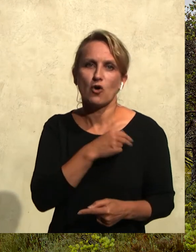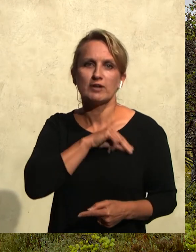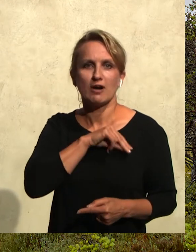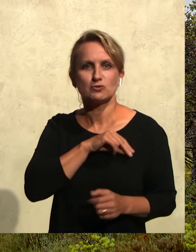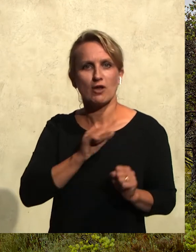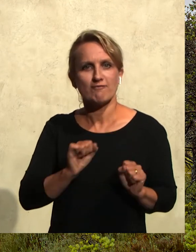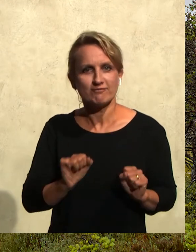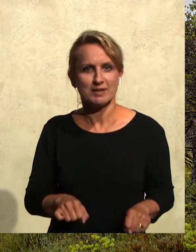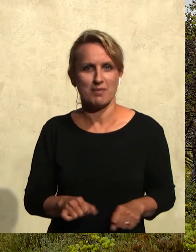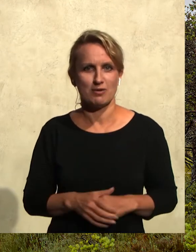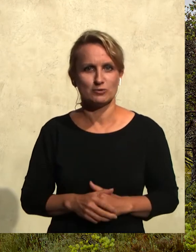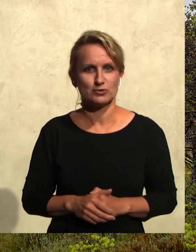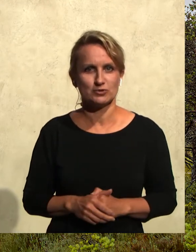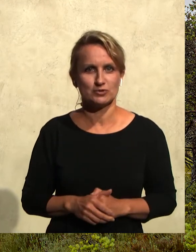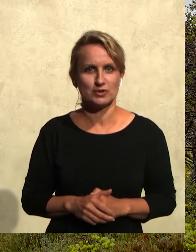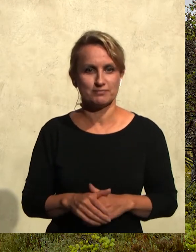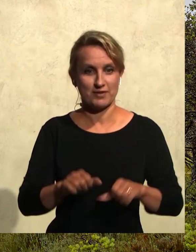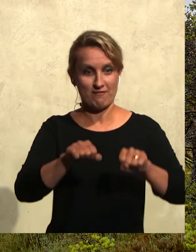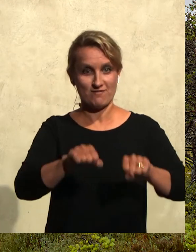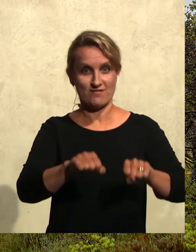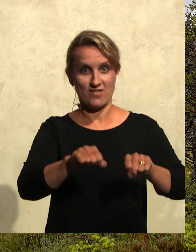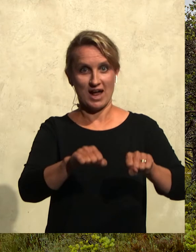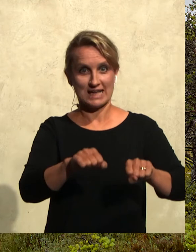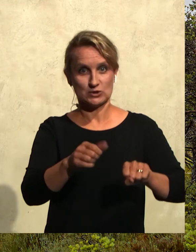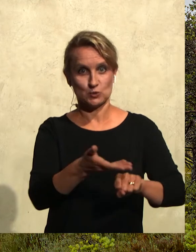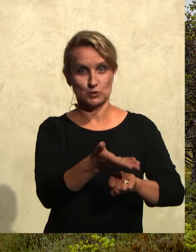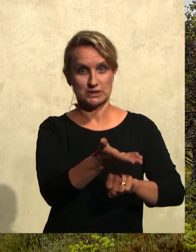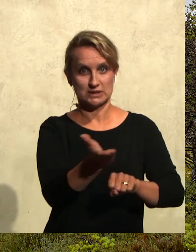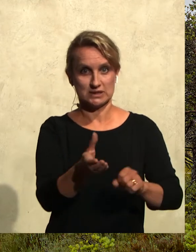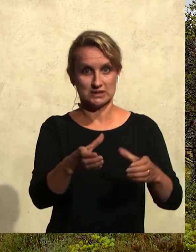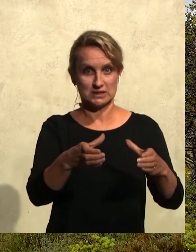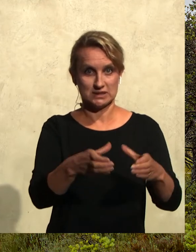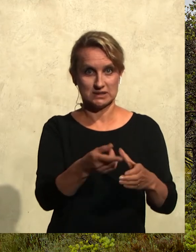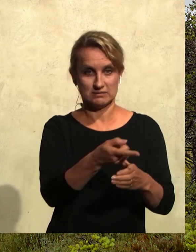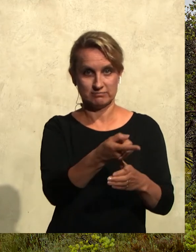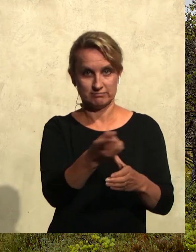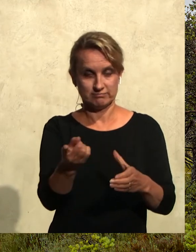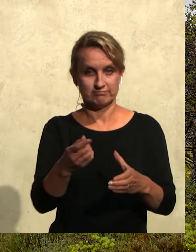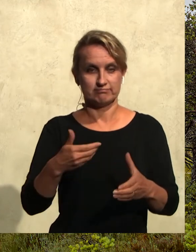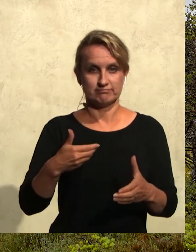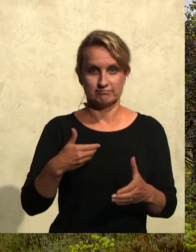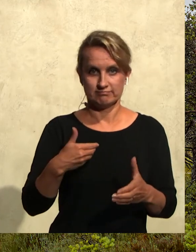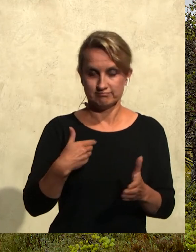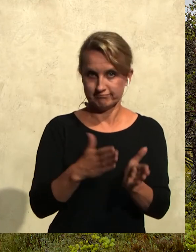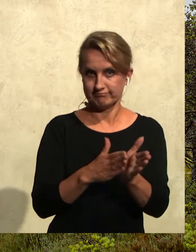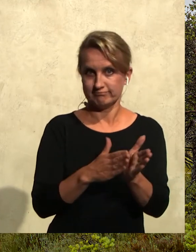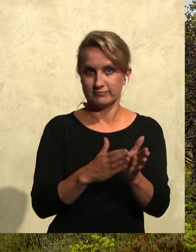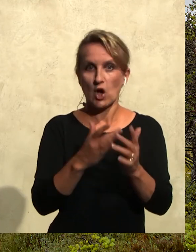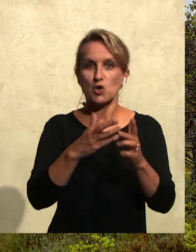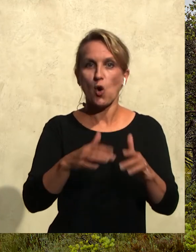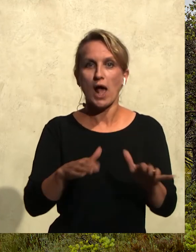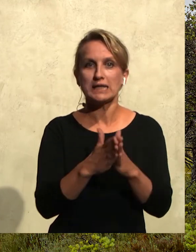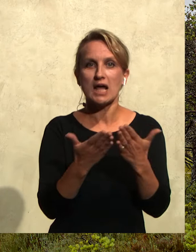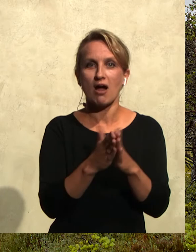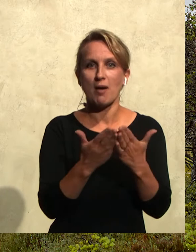congratulate the government on the development and preparation of the Green Paper, which I think provides the essential